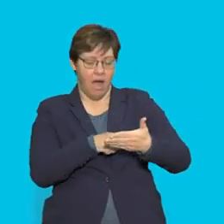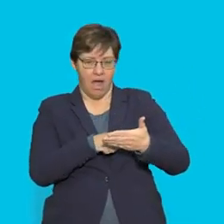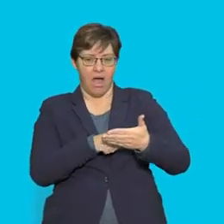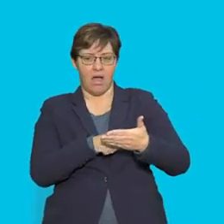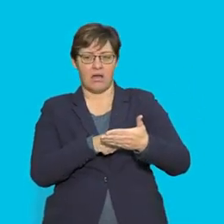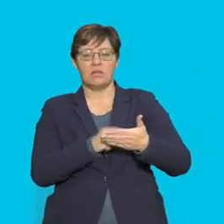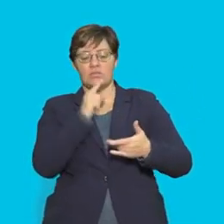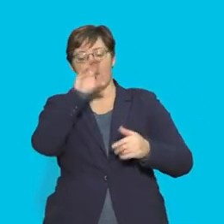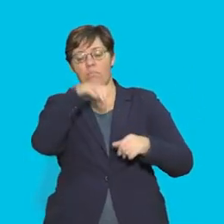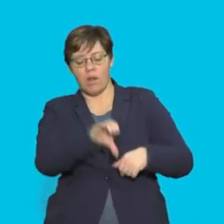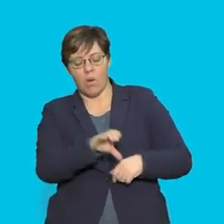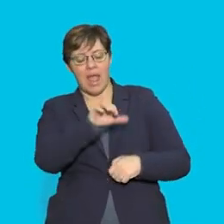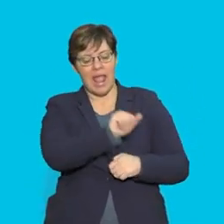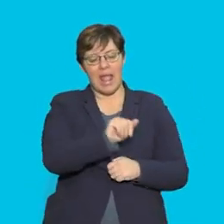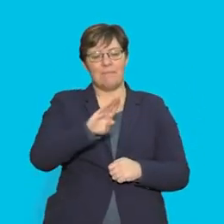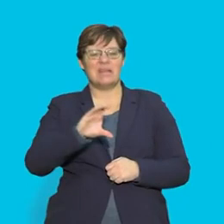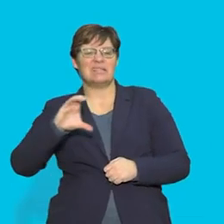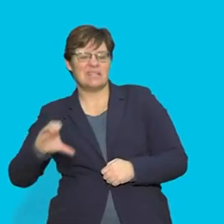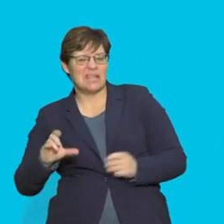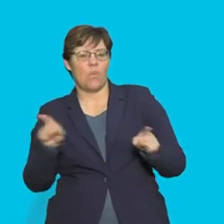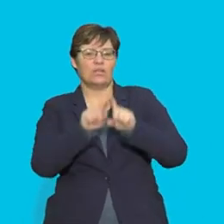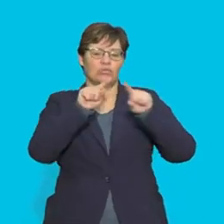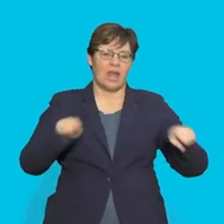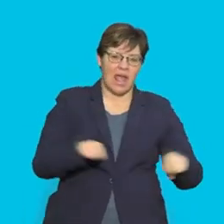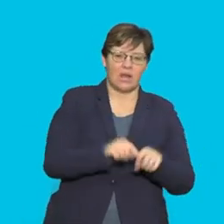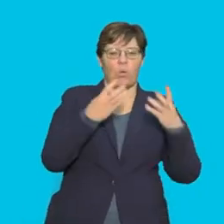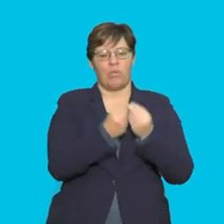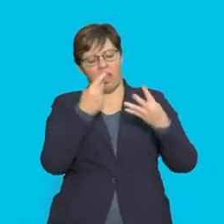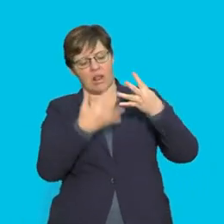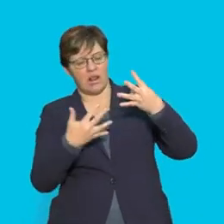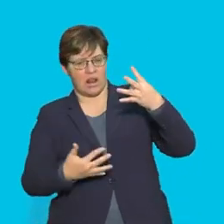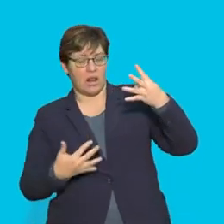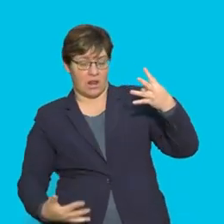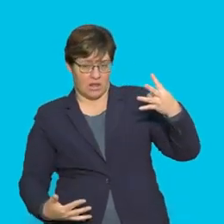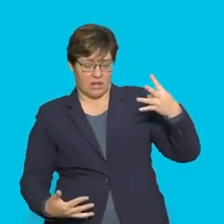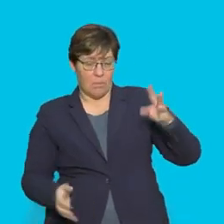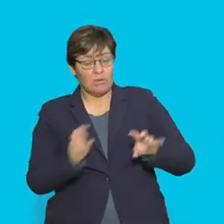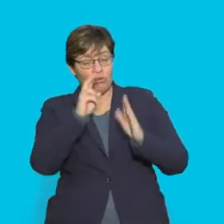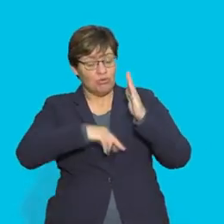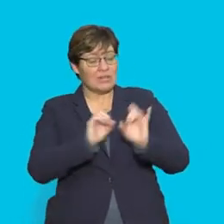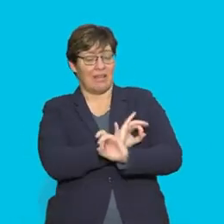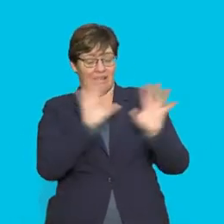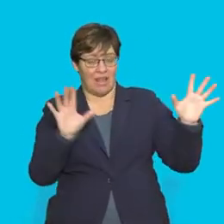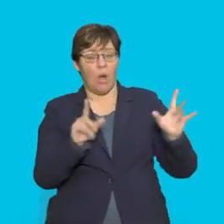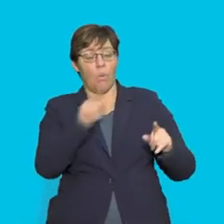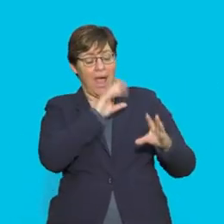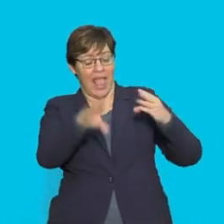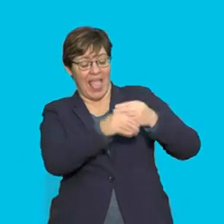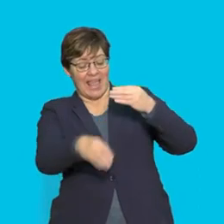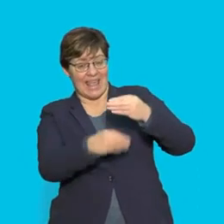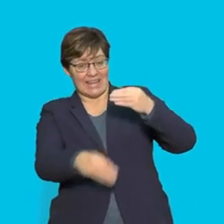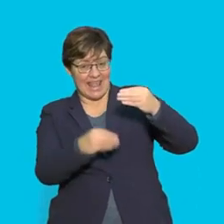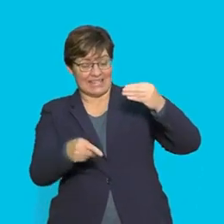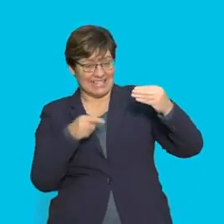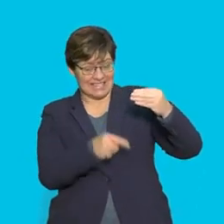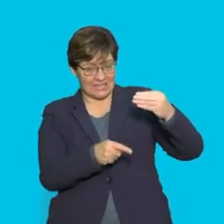in the diagram below, ABC is a triangle with, and then because of those widths that I would have